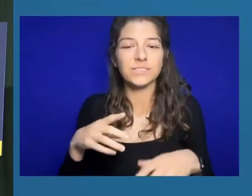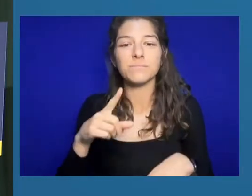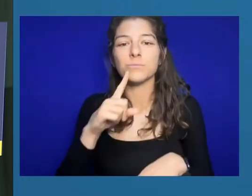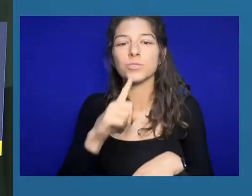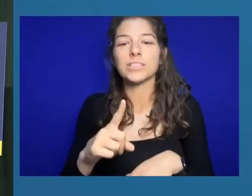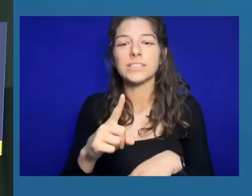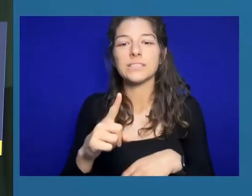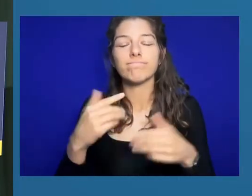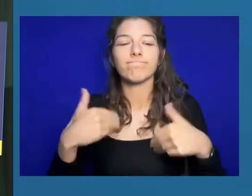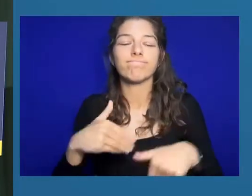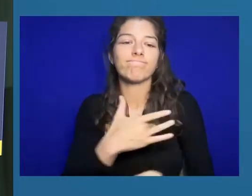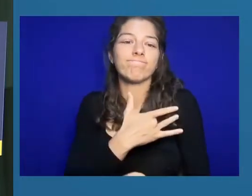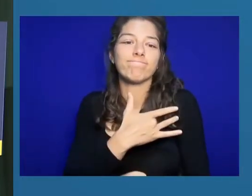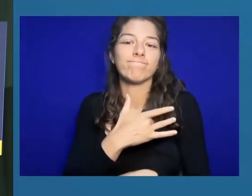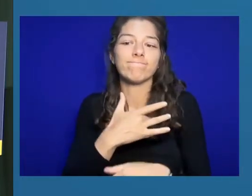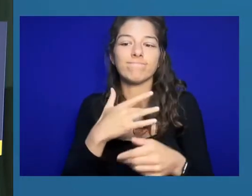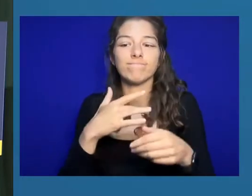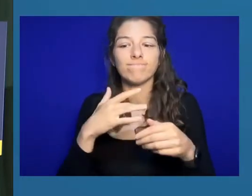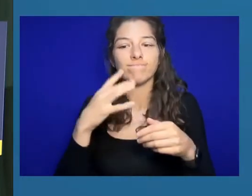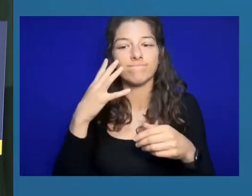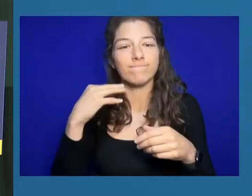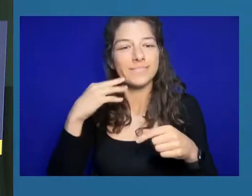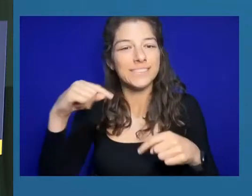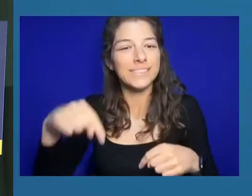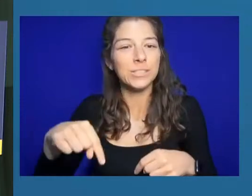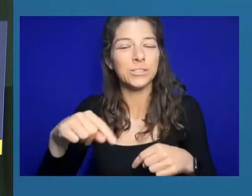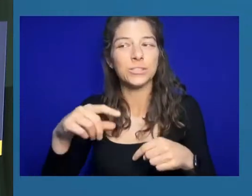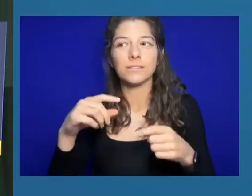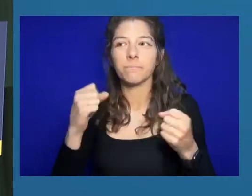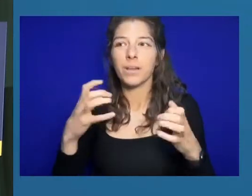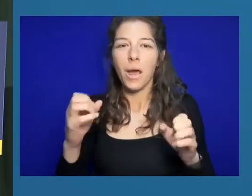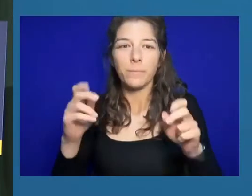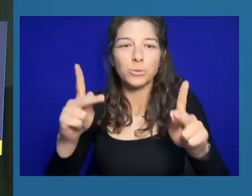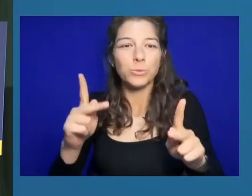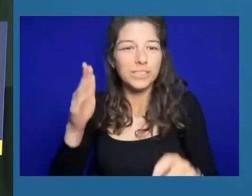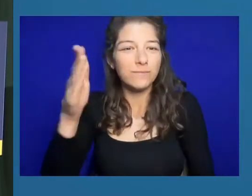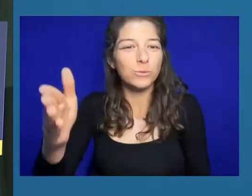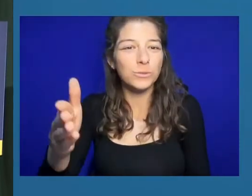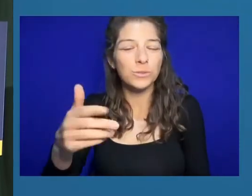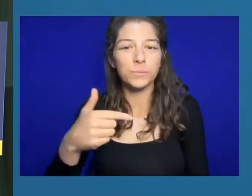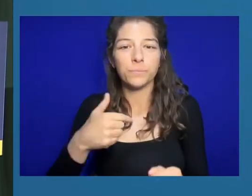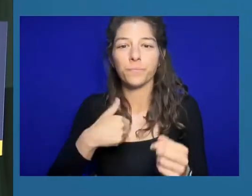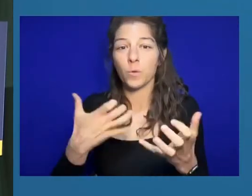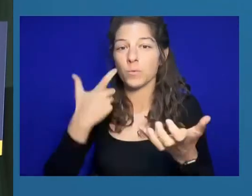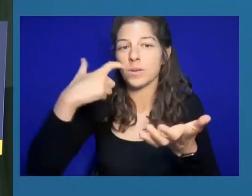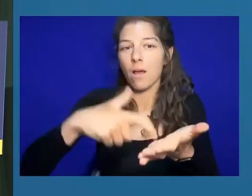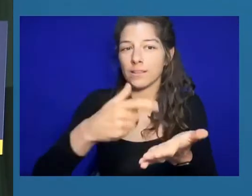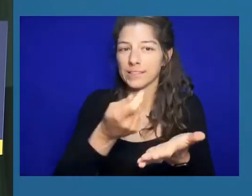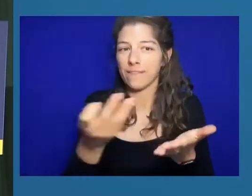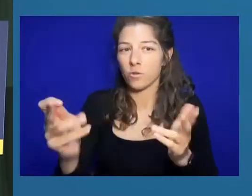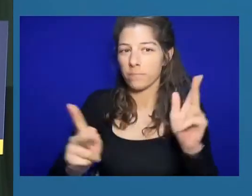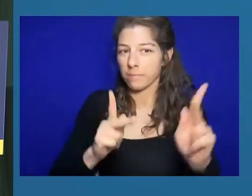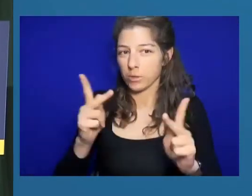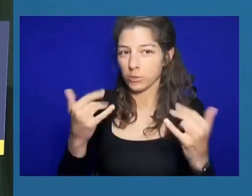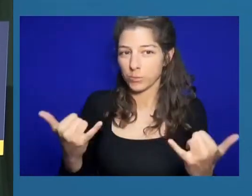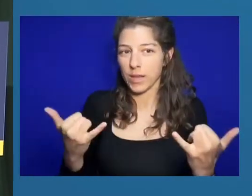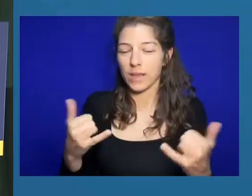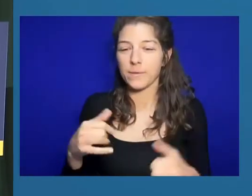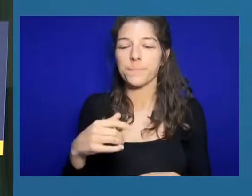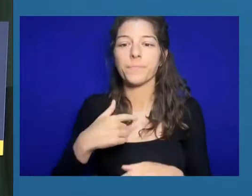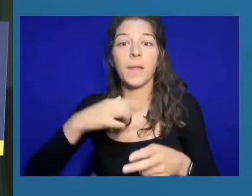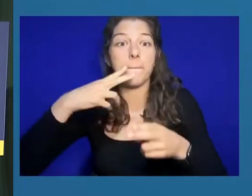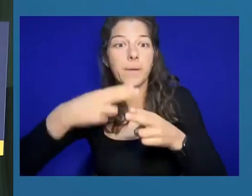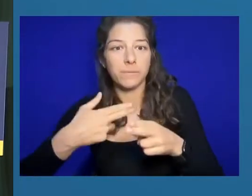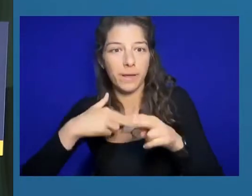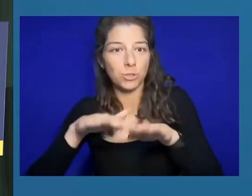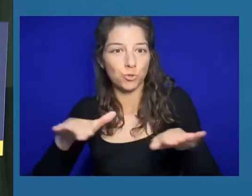so touched by what we've done here and so many more opportunities we have. And I do want to acknowledge a few people who have joined us here today. And I mentioned my children.